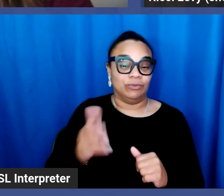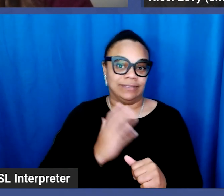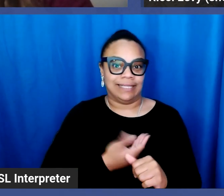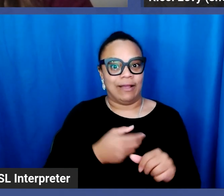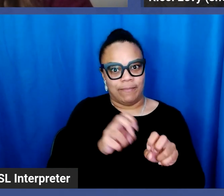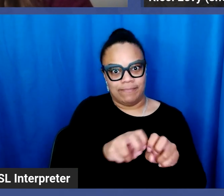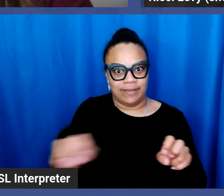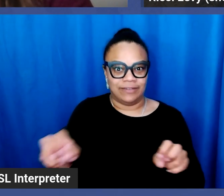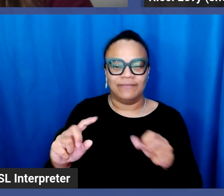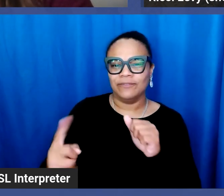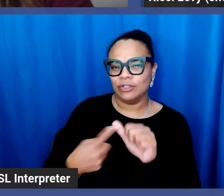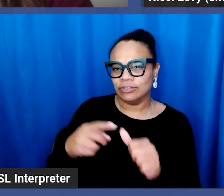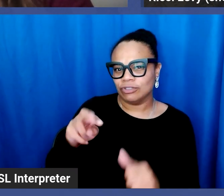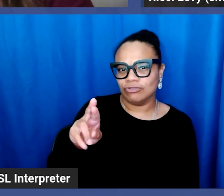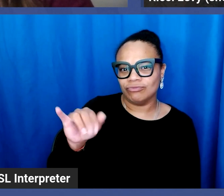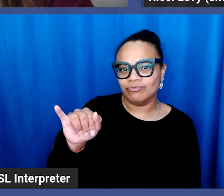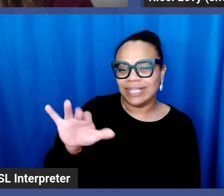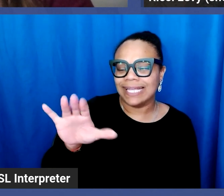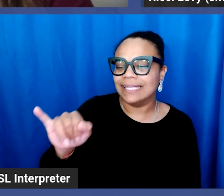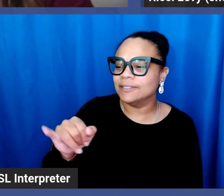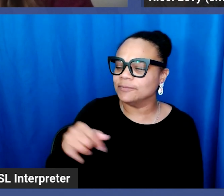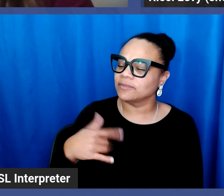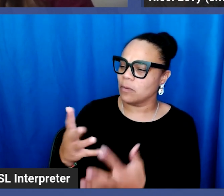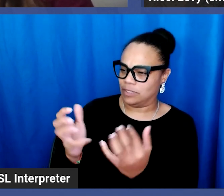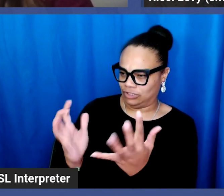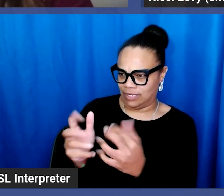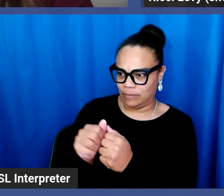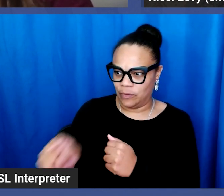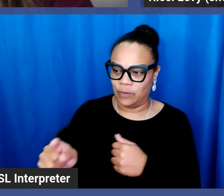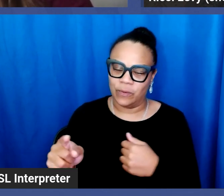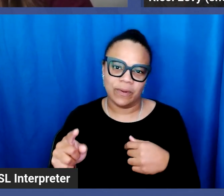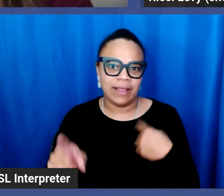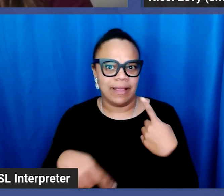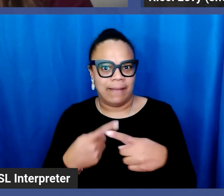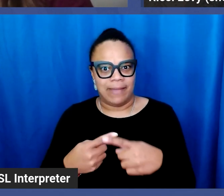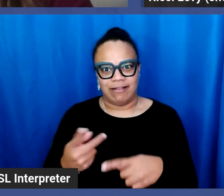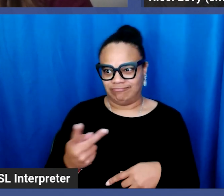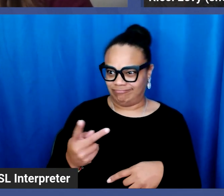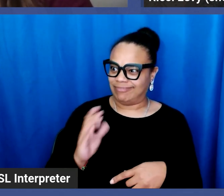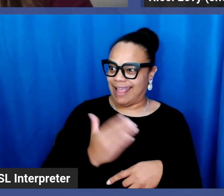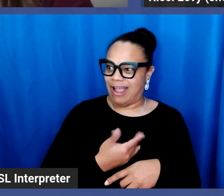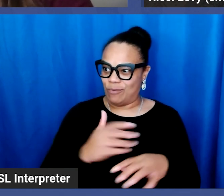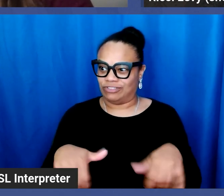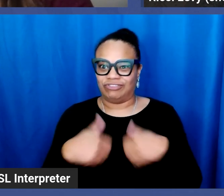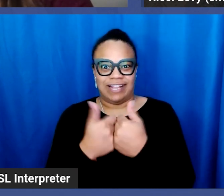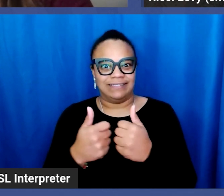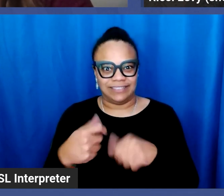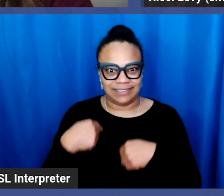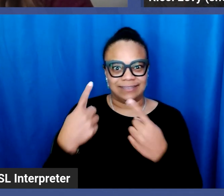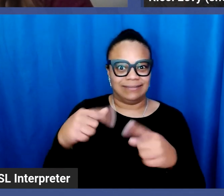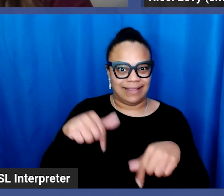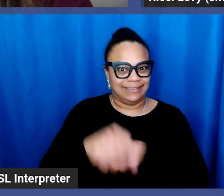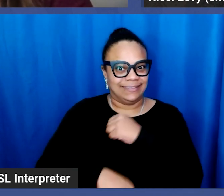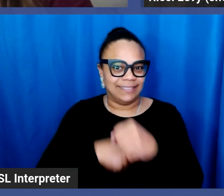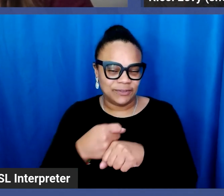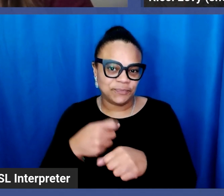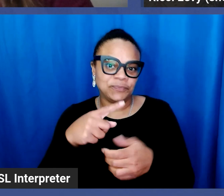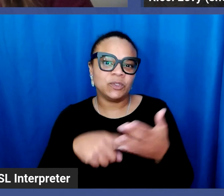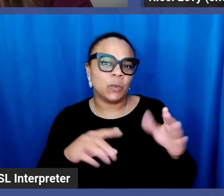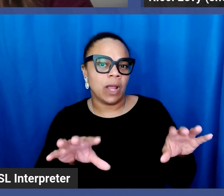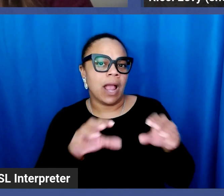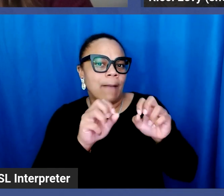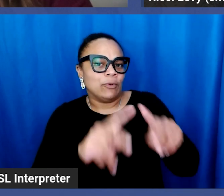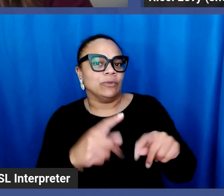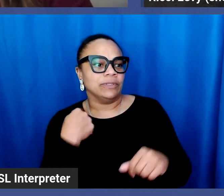with you a little bit about, what our challenges were this year. What were the opportunities that we saw related